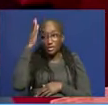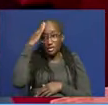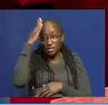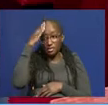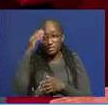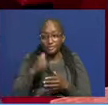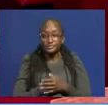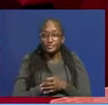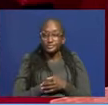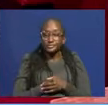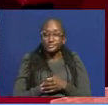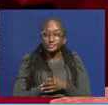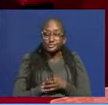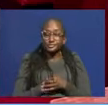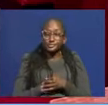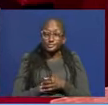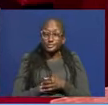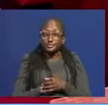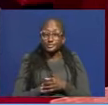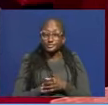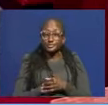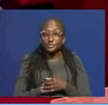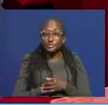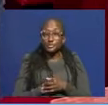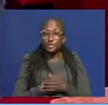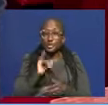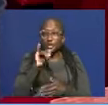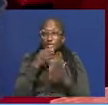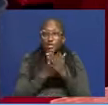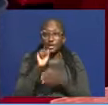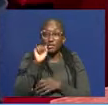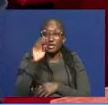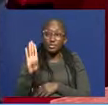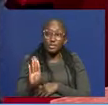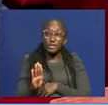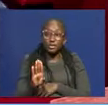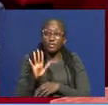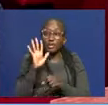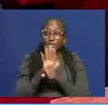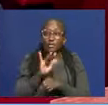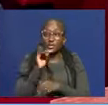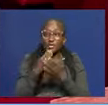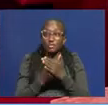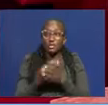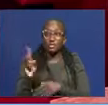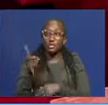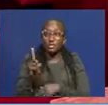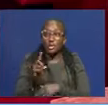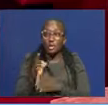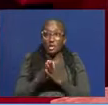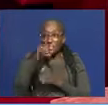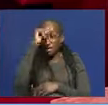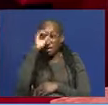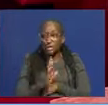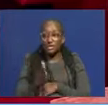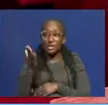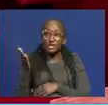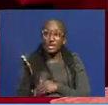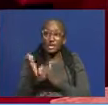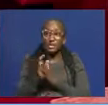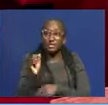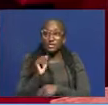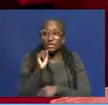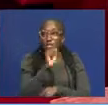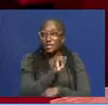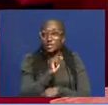for instance, that in this money that we're looking for, 85 billion, majority of it is Nairobi. And the governor of Nairobi is there, and a very vibrant senator for